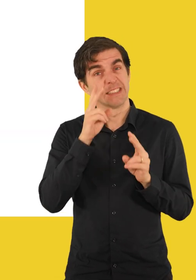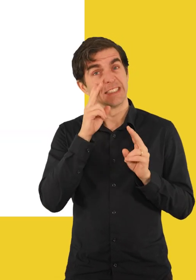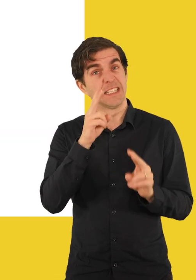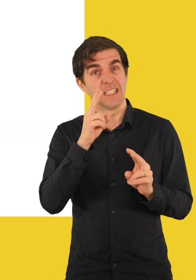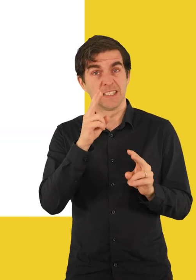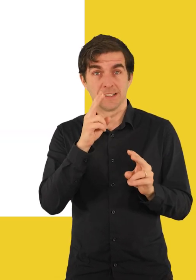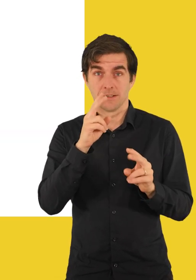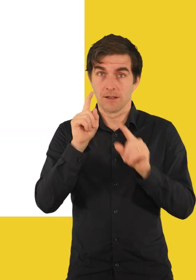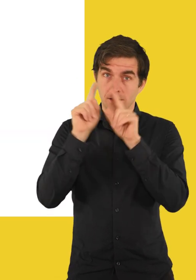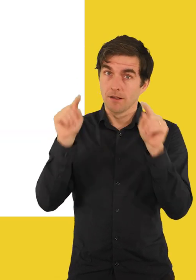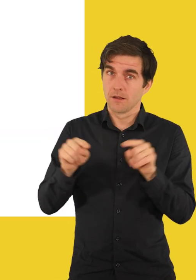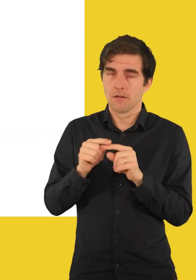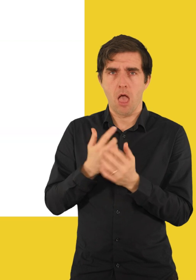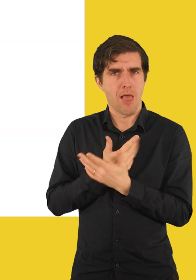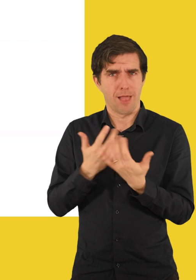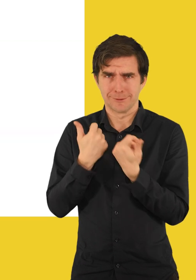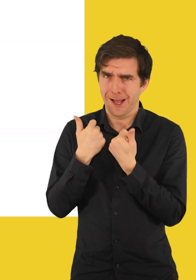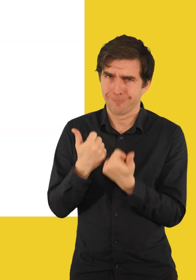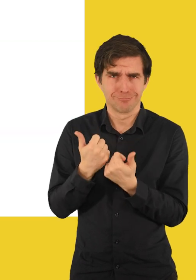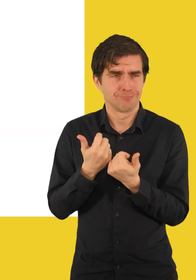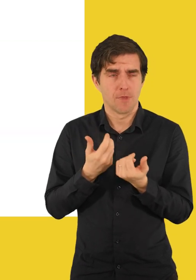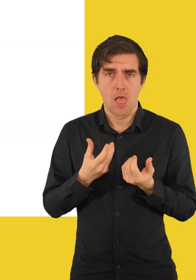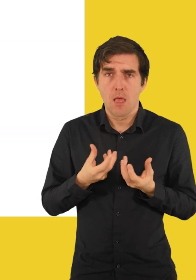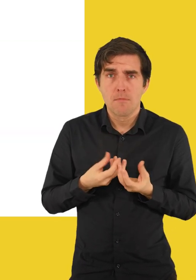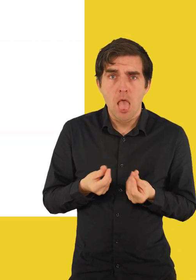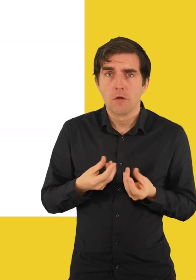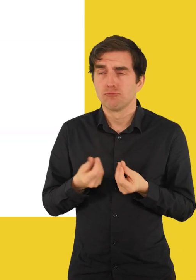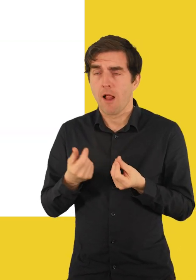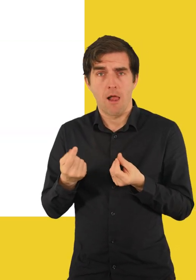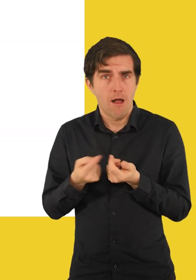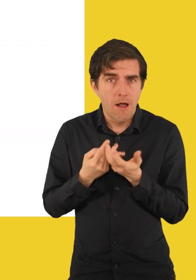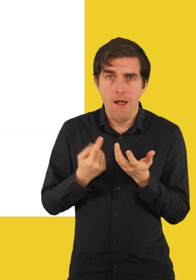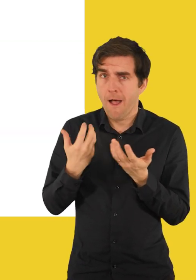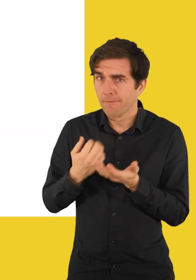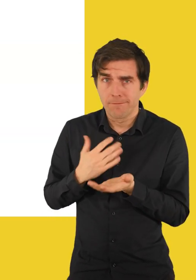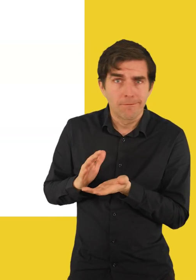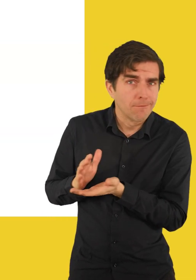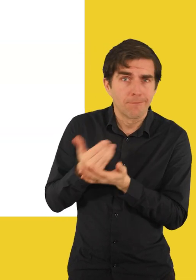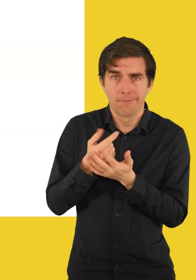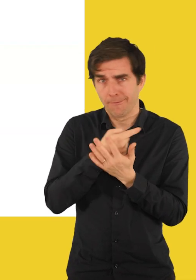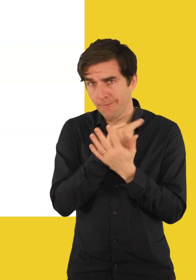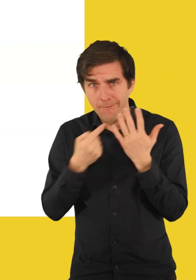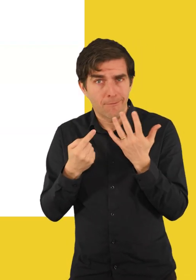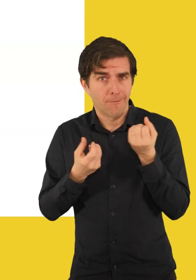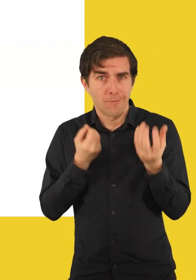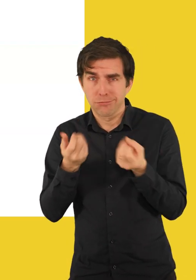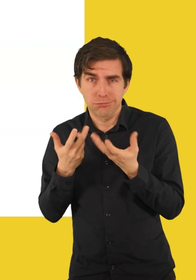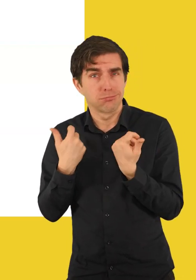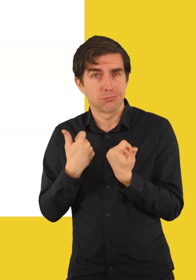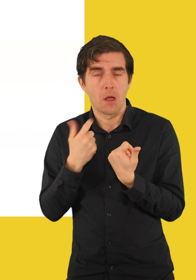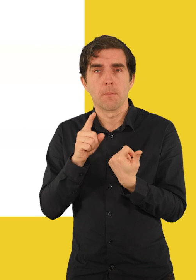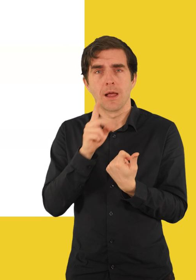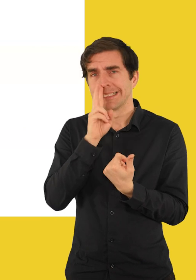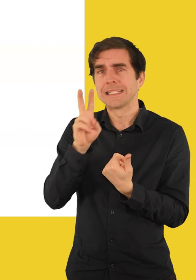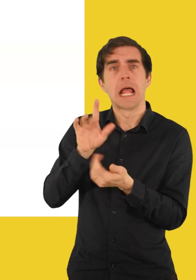And you see here the image with a lot of goods and materials, but